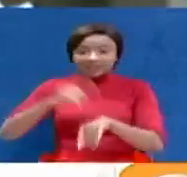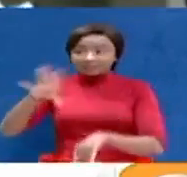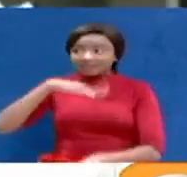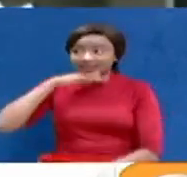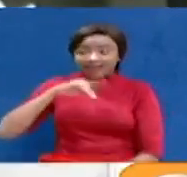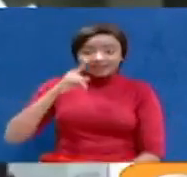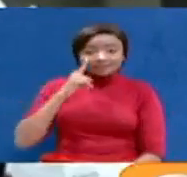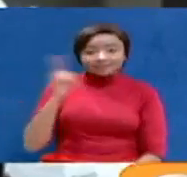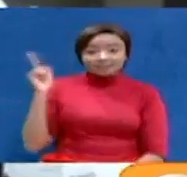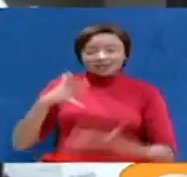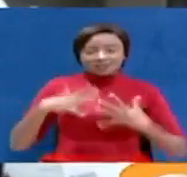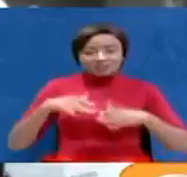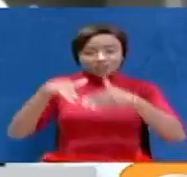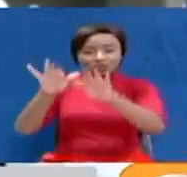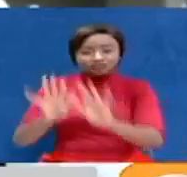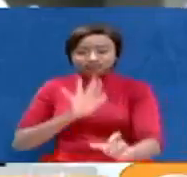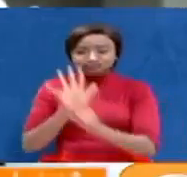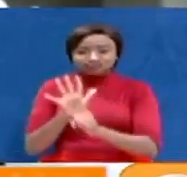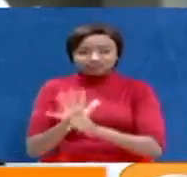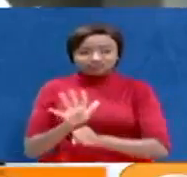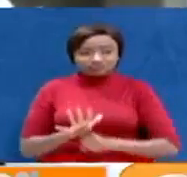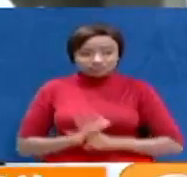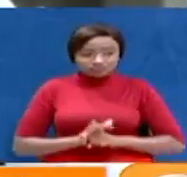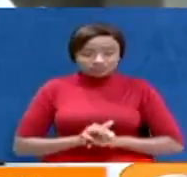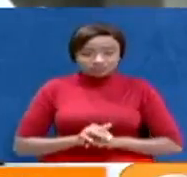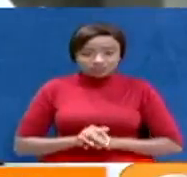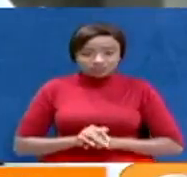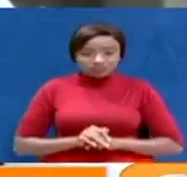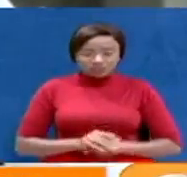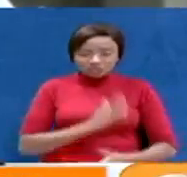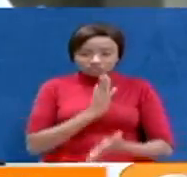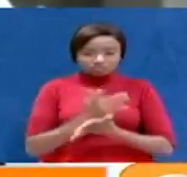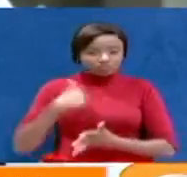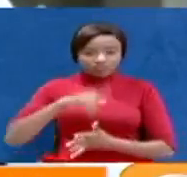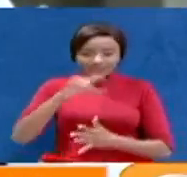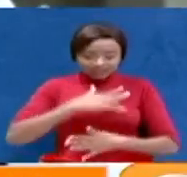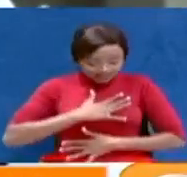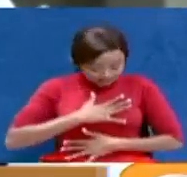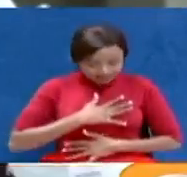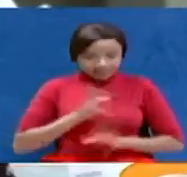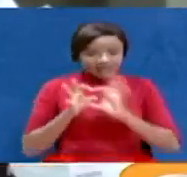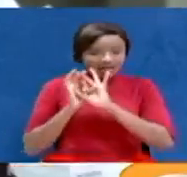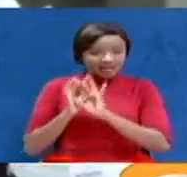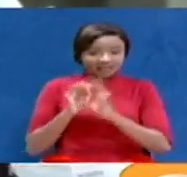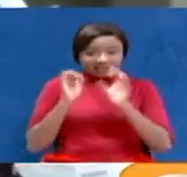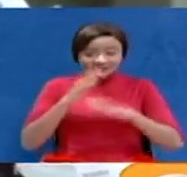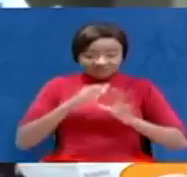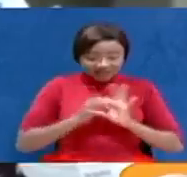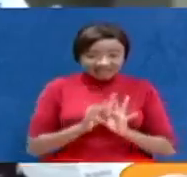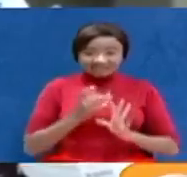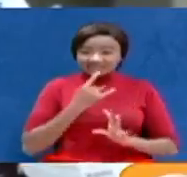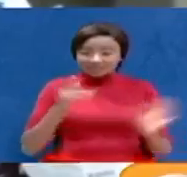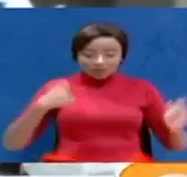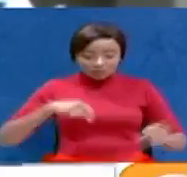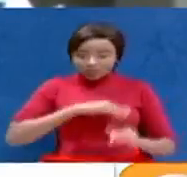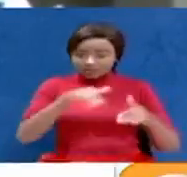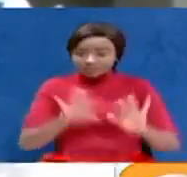Therefore, what we need to put in place is to be cognizant of our cultural practices. If the culture dictates that we don't bury at